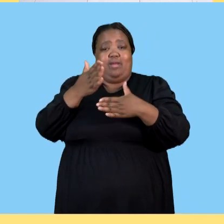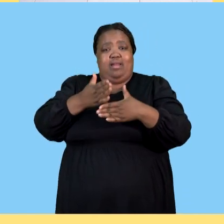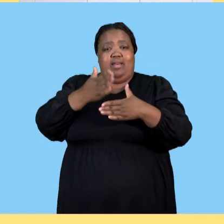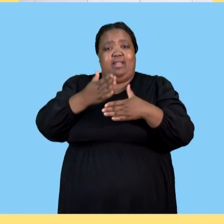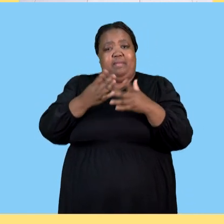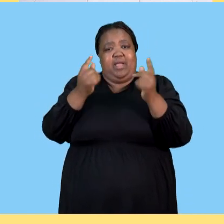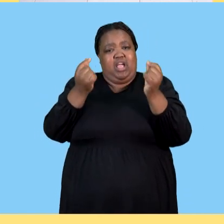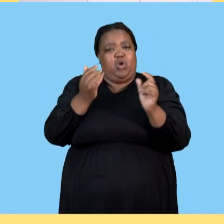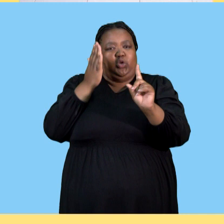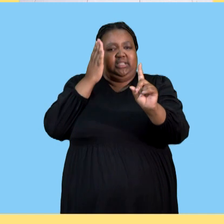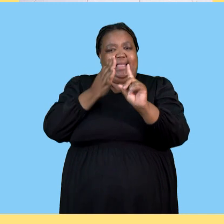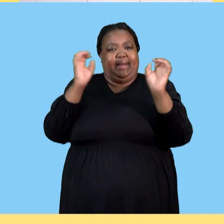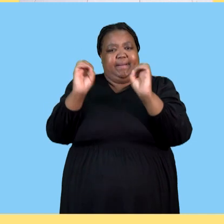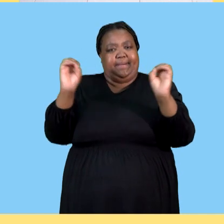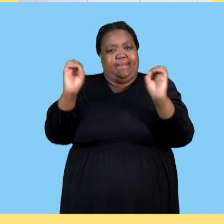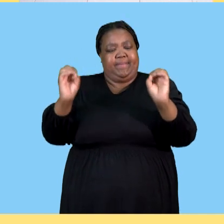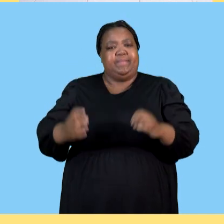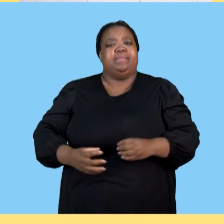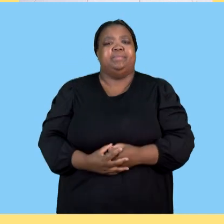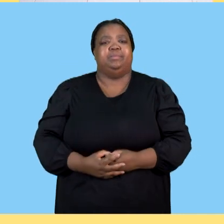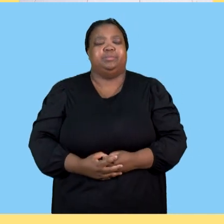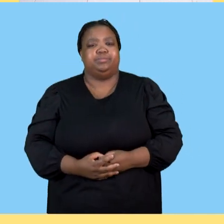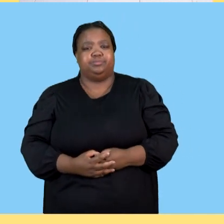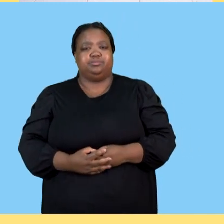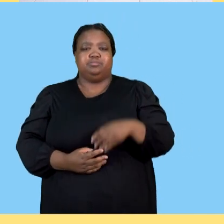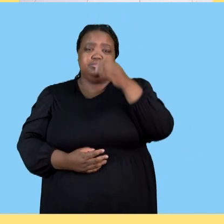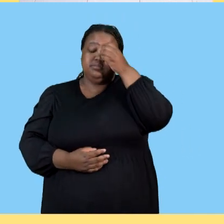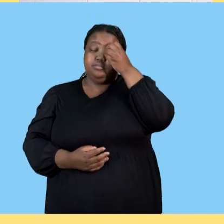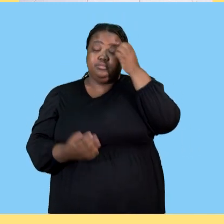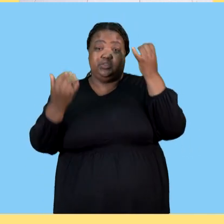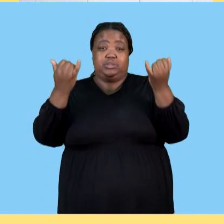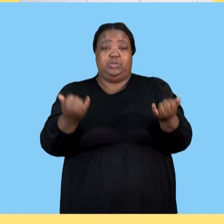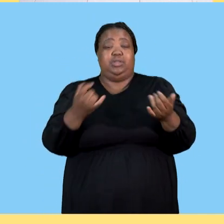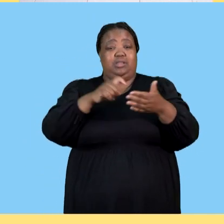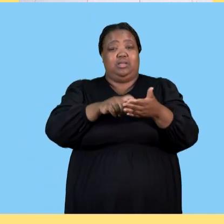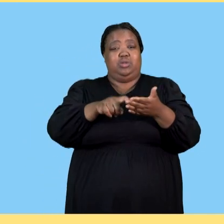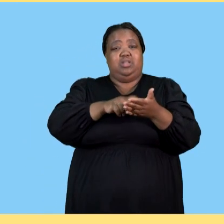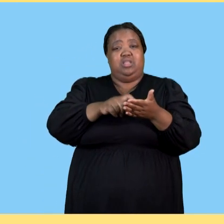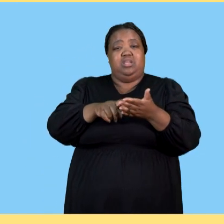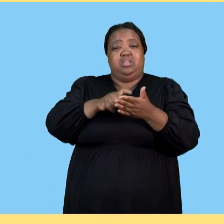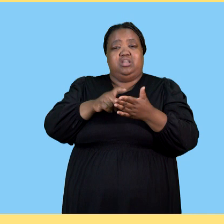labor cost. Indirect labor cost. We're going to do some calculations now.